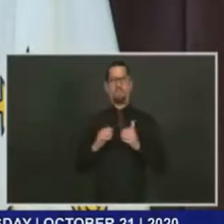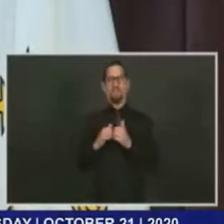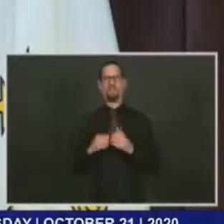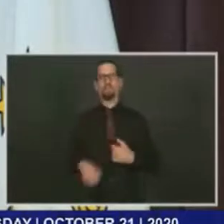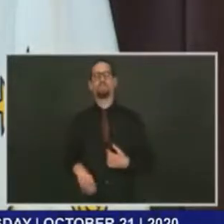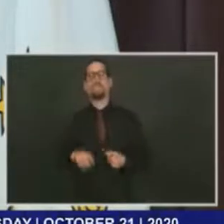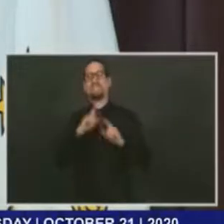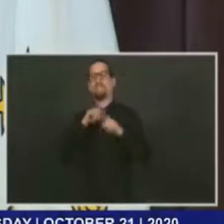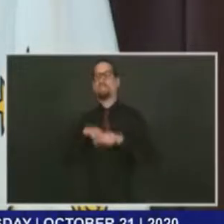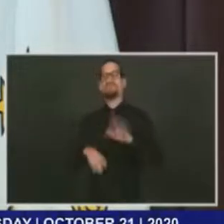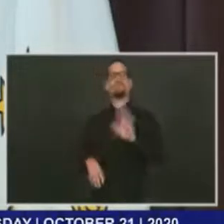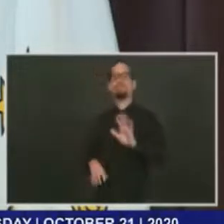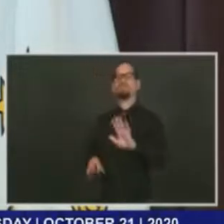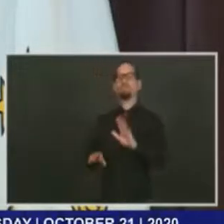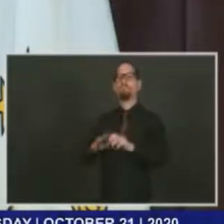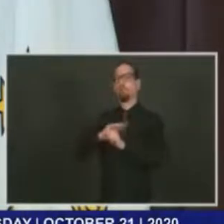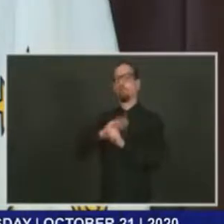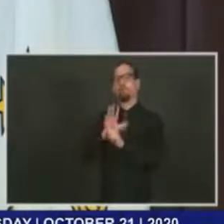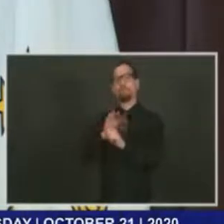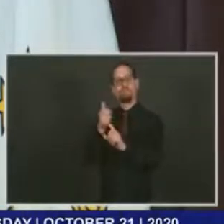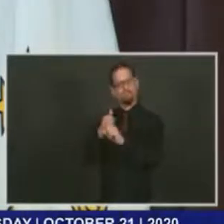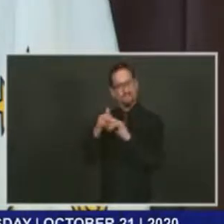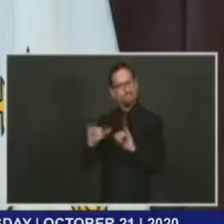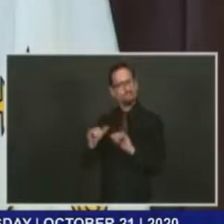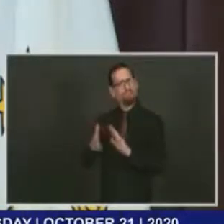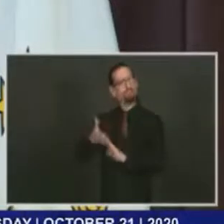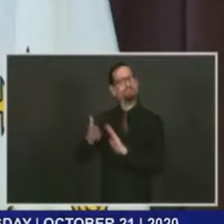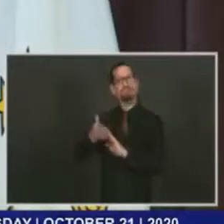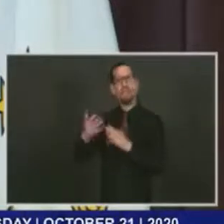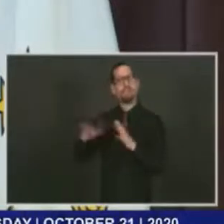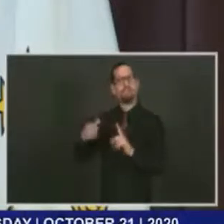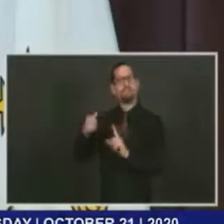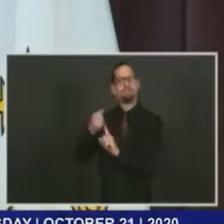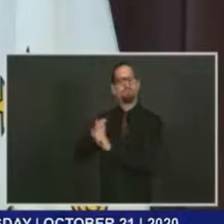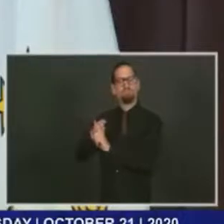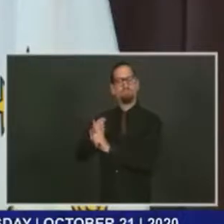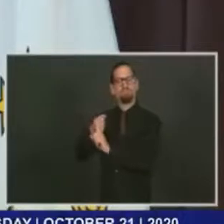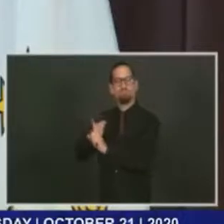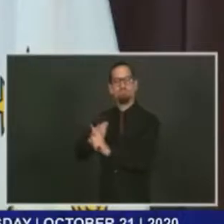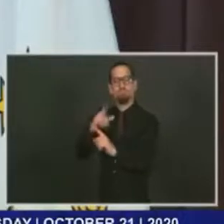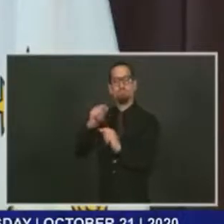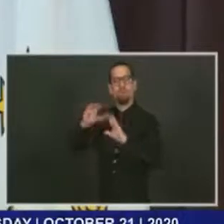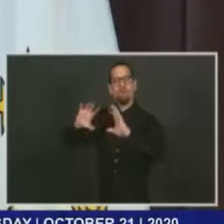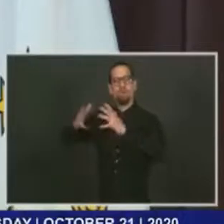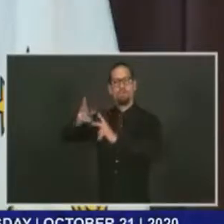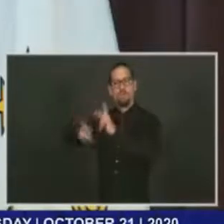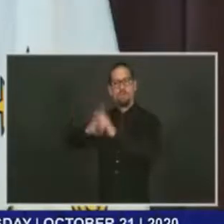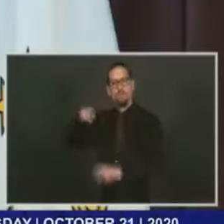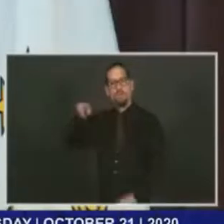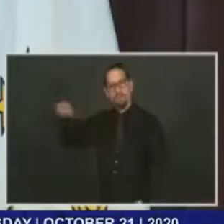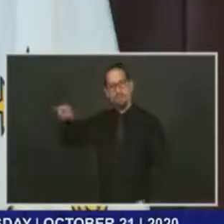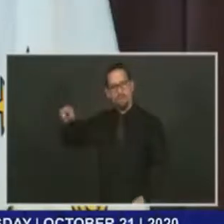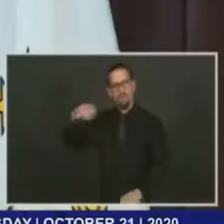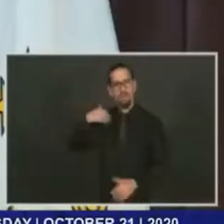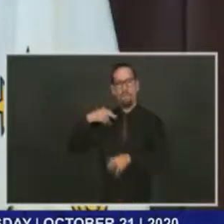consistent in how it impacts people that end up being hospitalized or end up dying.